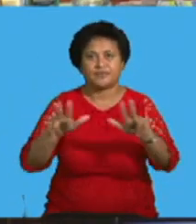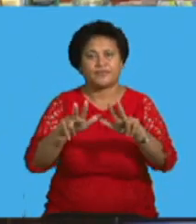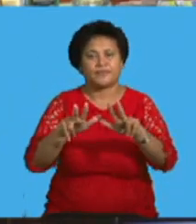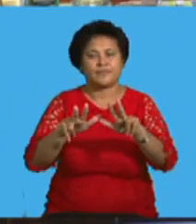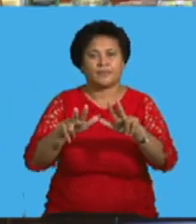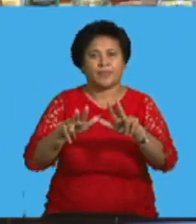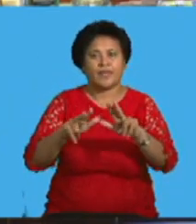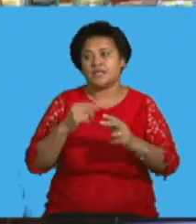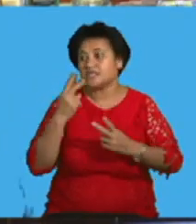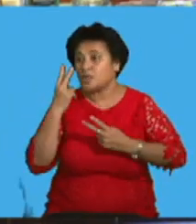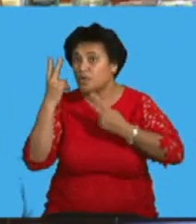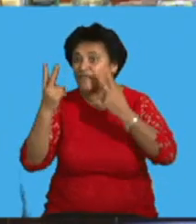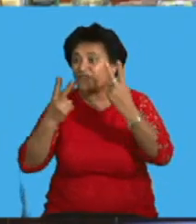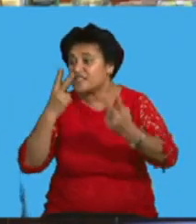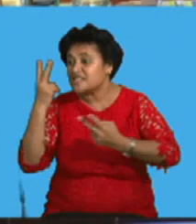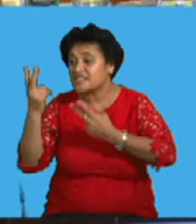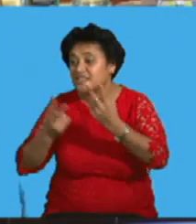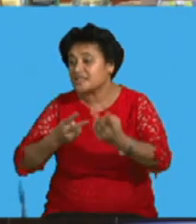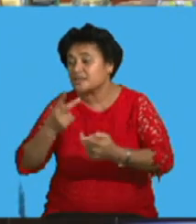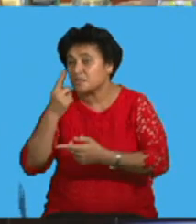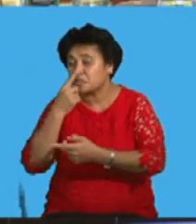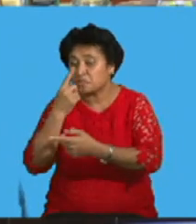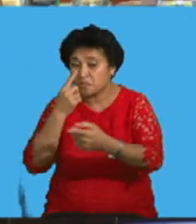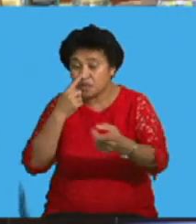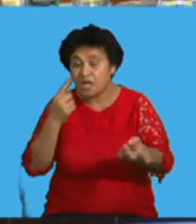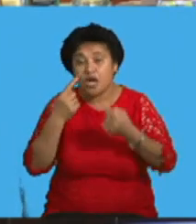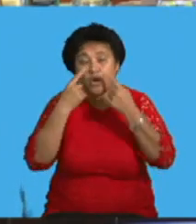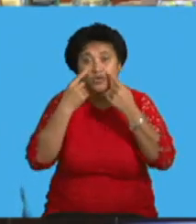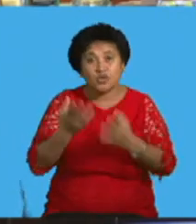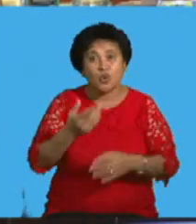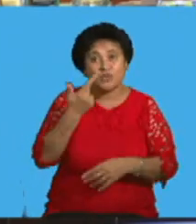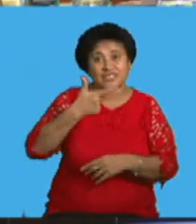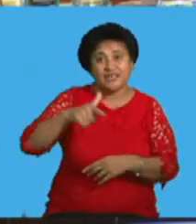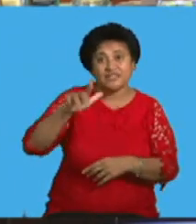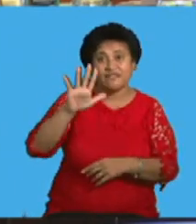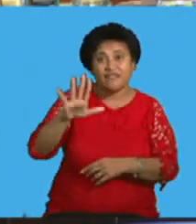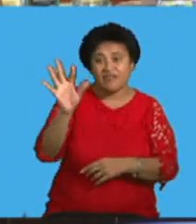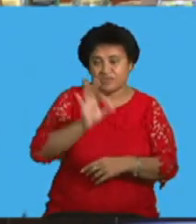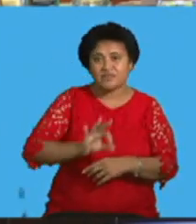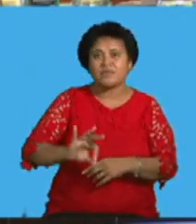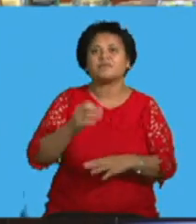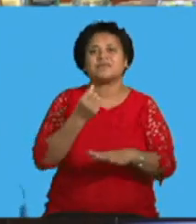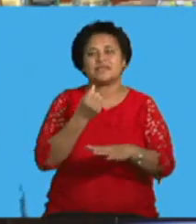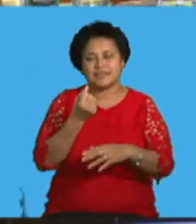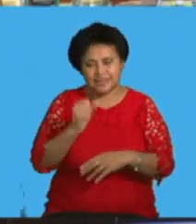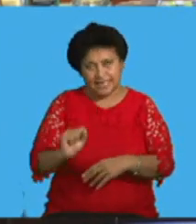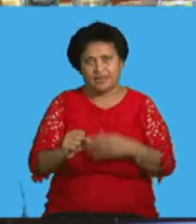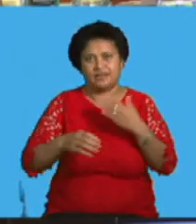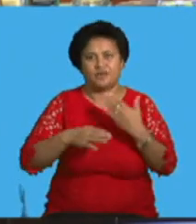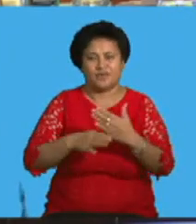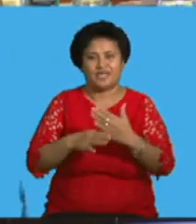The visit indicated that 75% of the businesses are still operating.